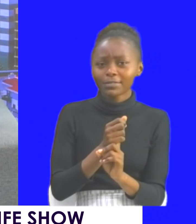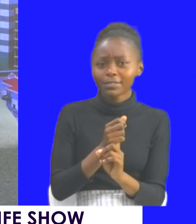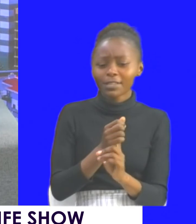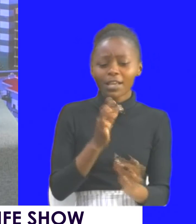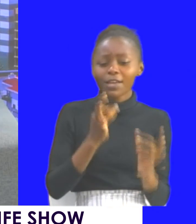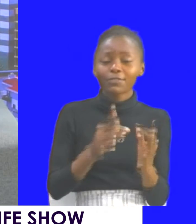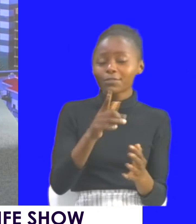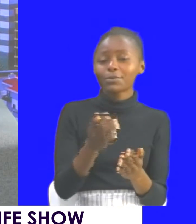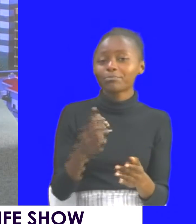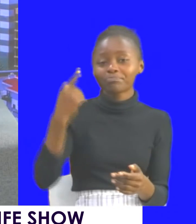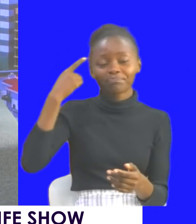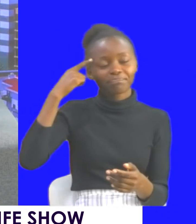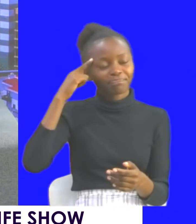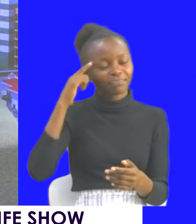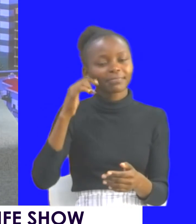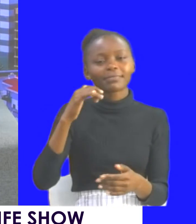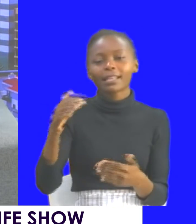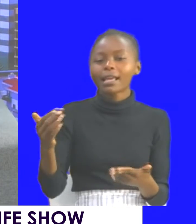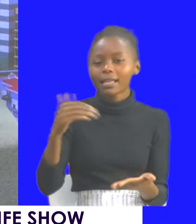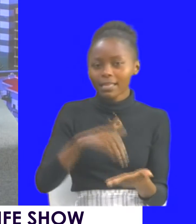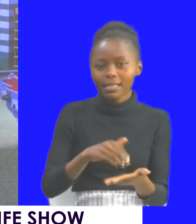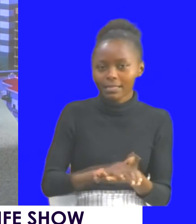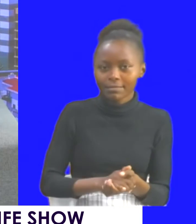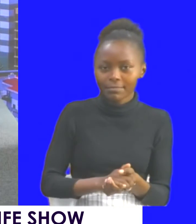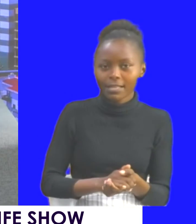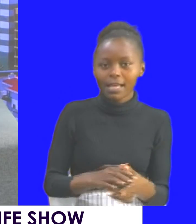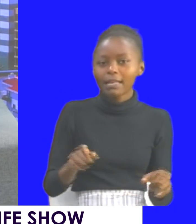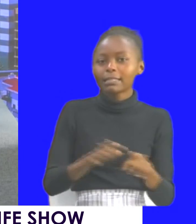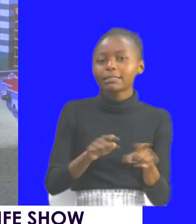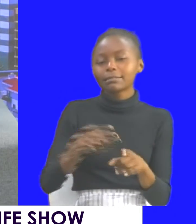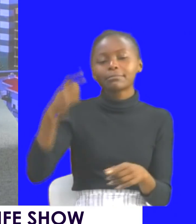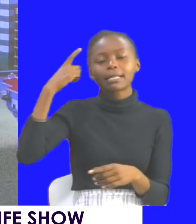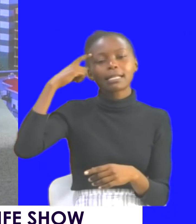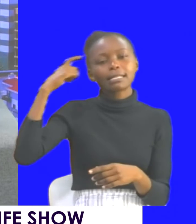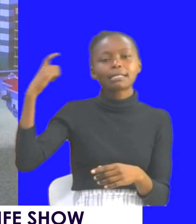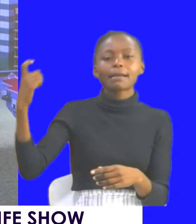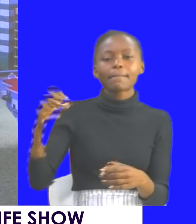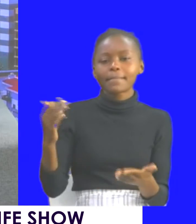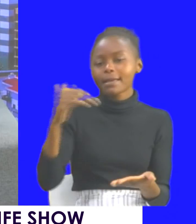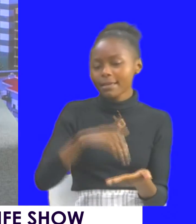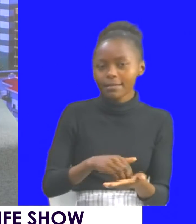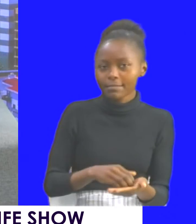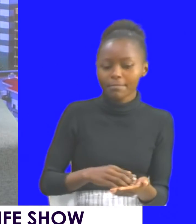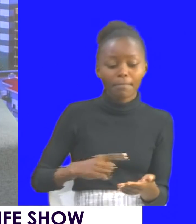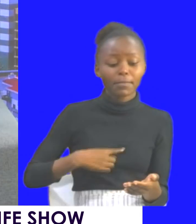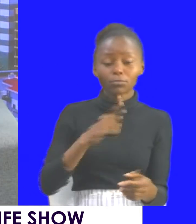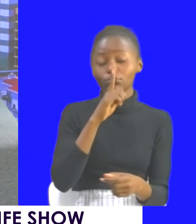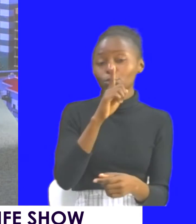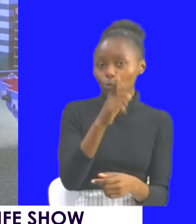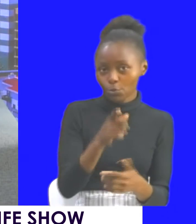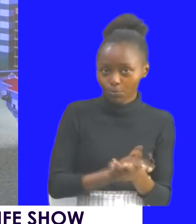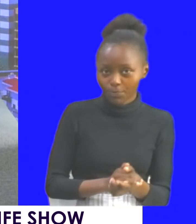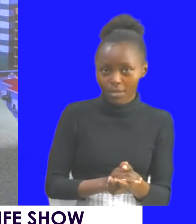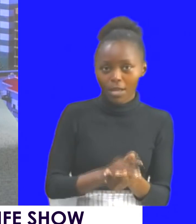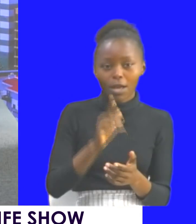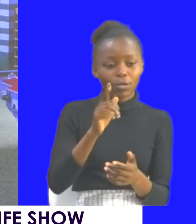again, if you imagine again, if you dare dream again, I assure you, you can make